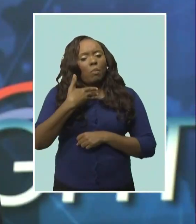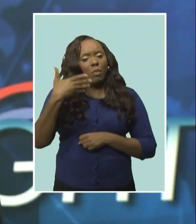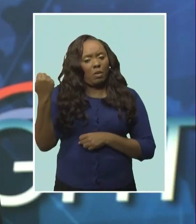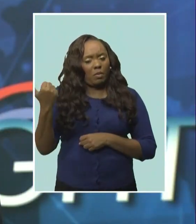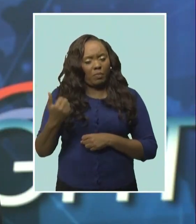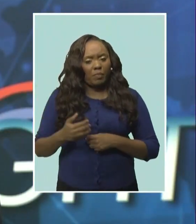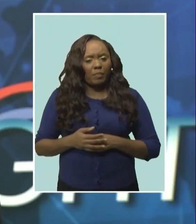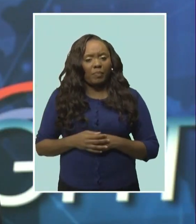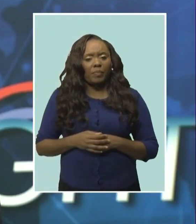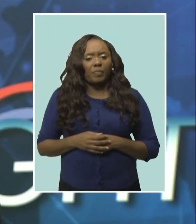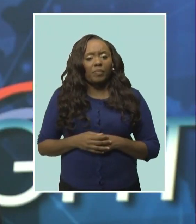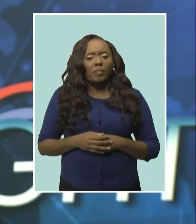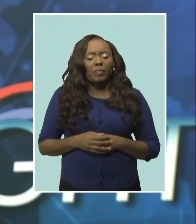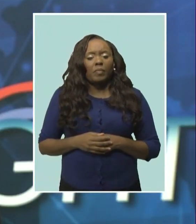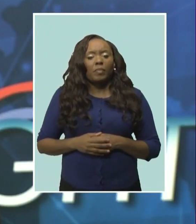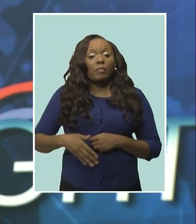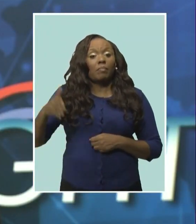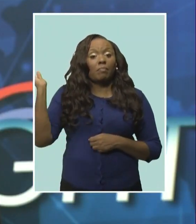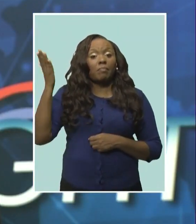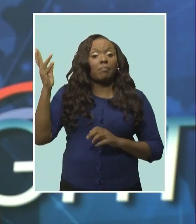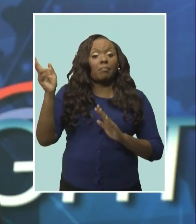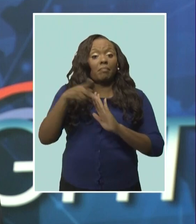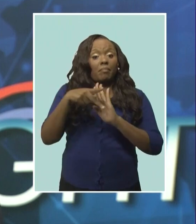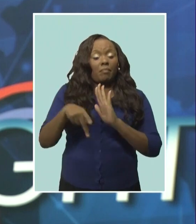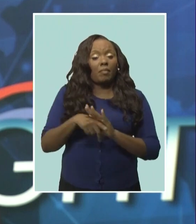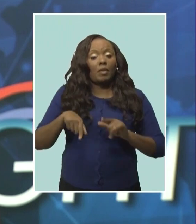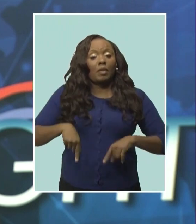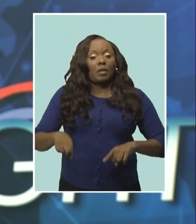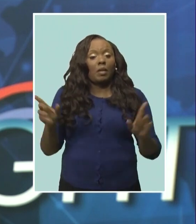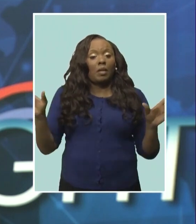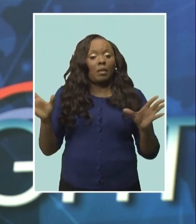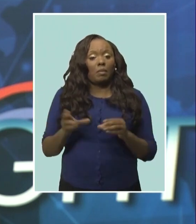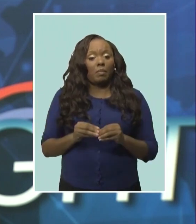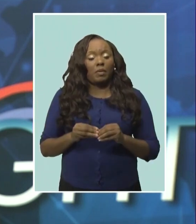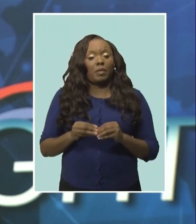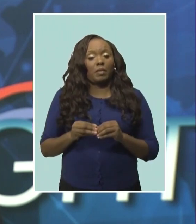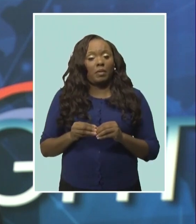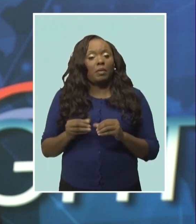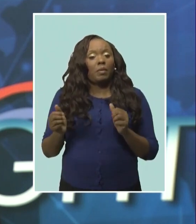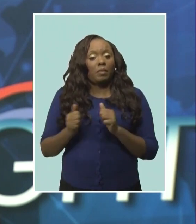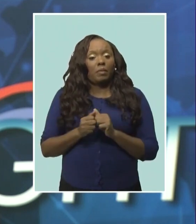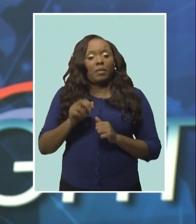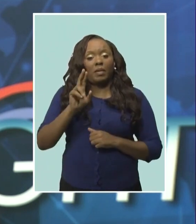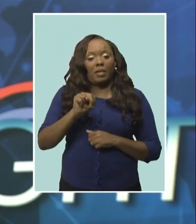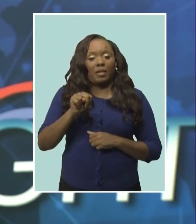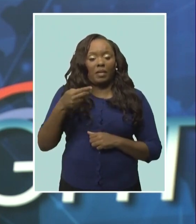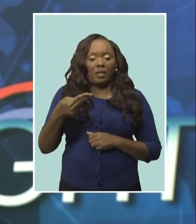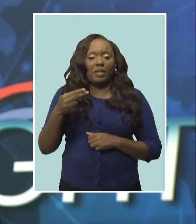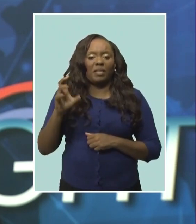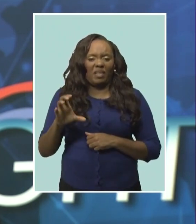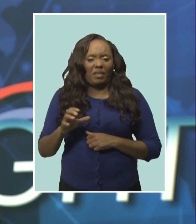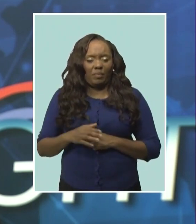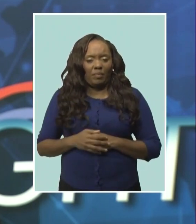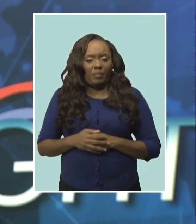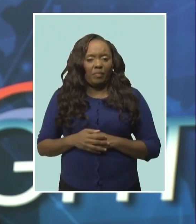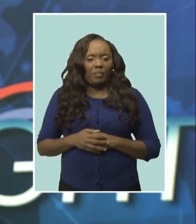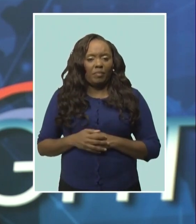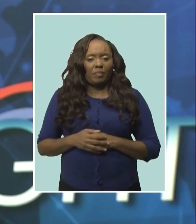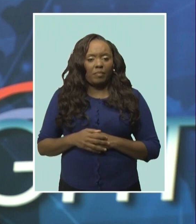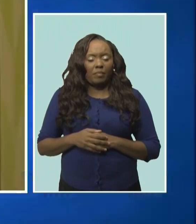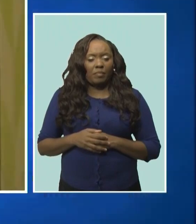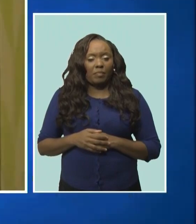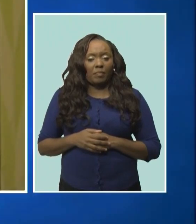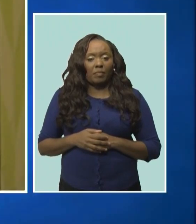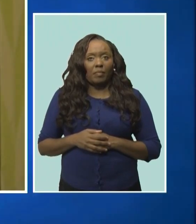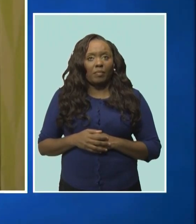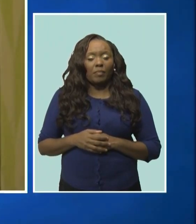Minister Duguid spoke on the policy this morning during a seminar hosted by the National Housing Corporation. It